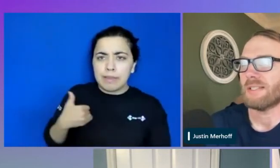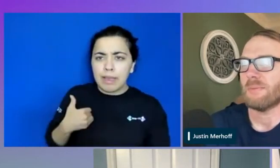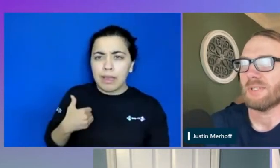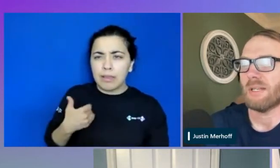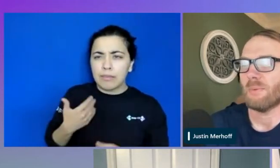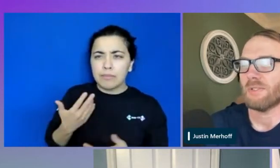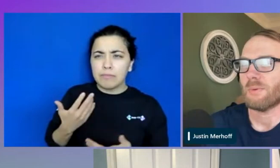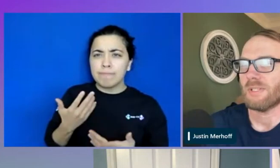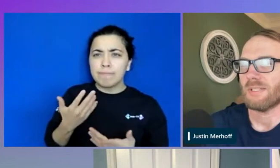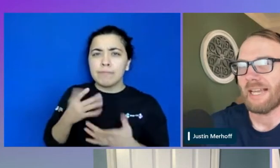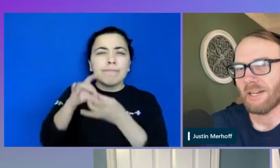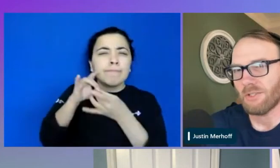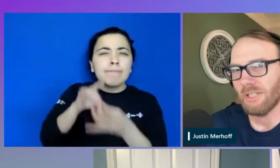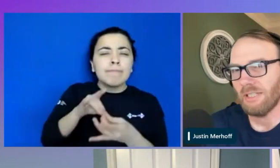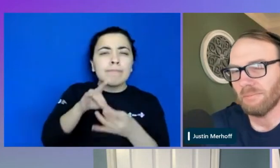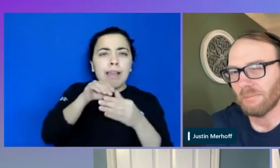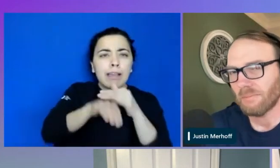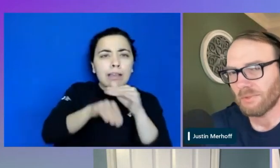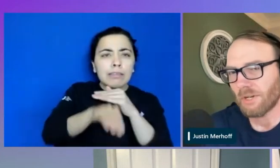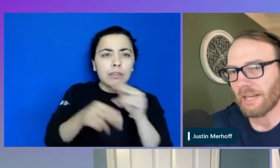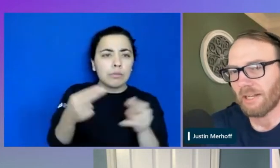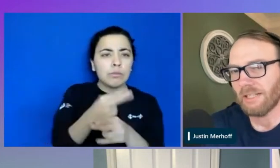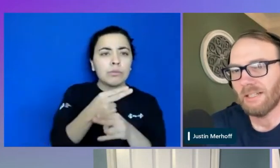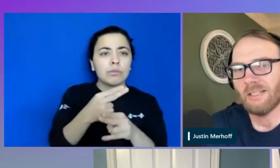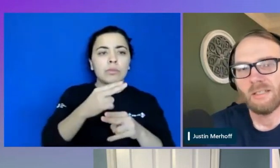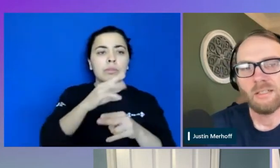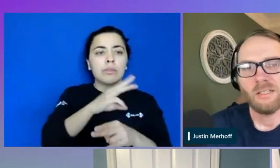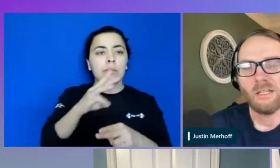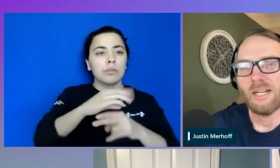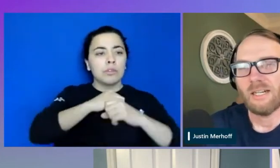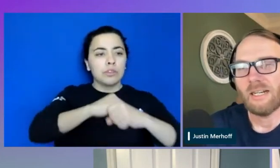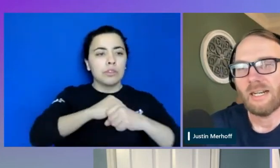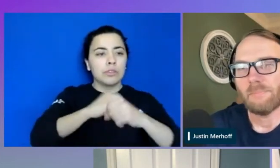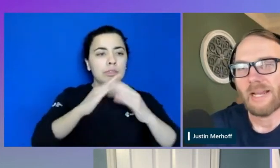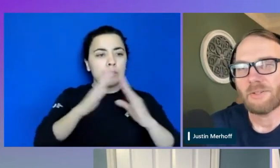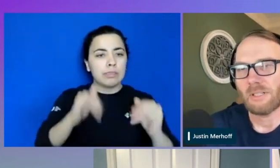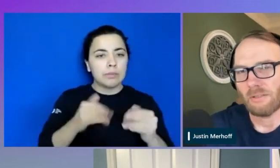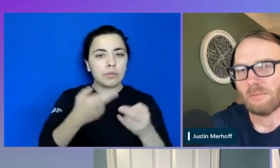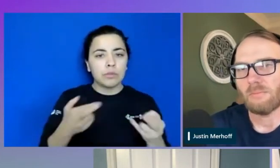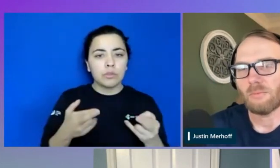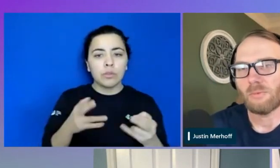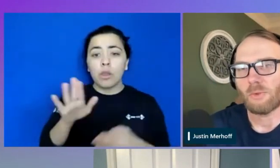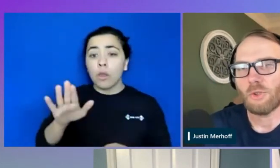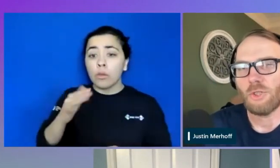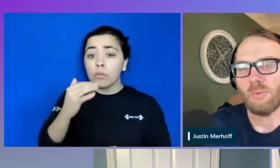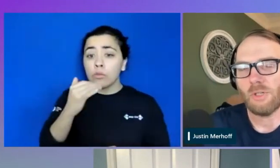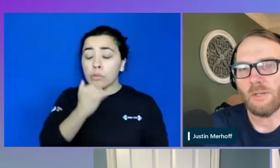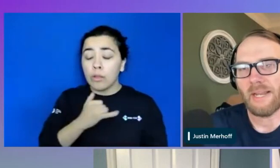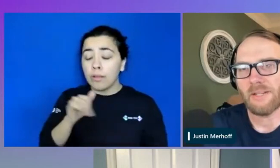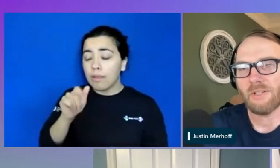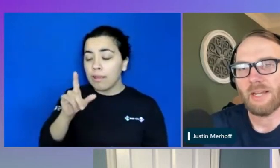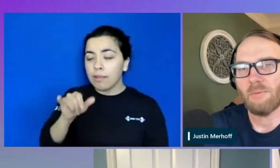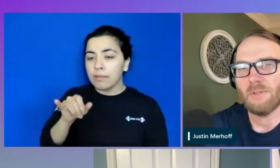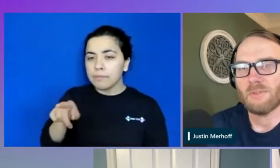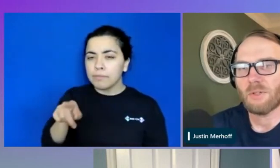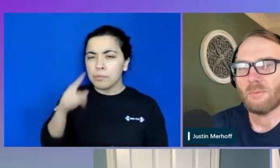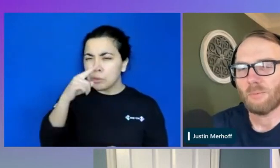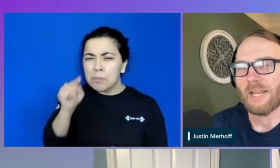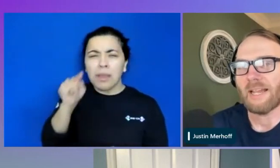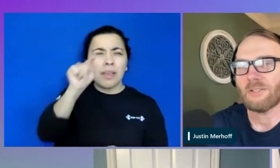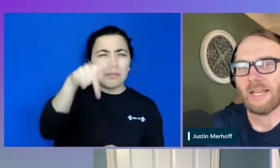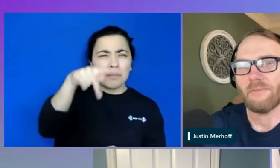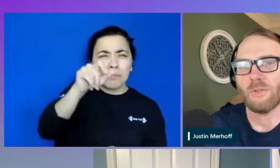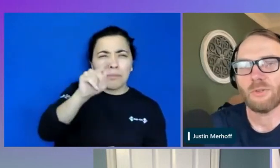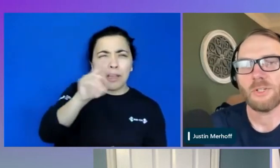cybersecurity systems and resources? And actually, sorry, Ali, Patrick, could you answer that one so